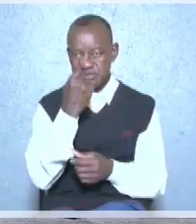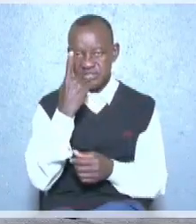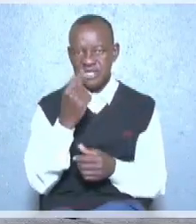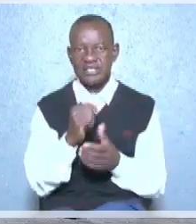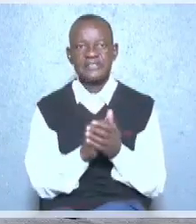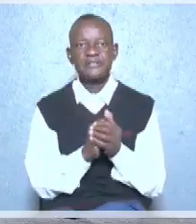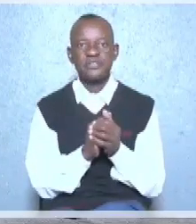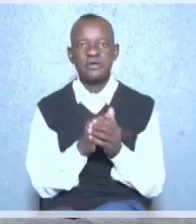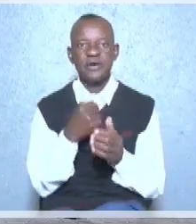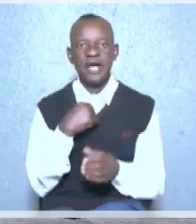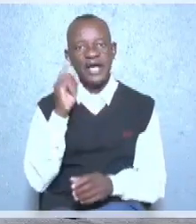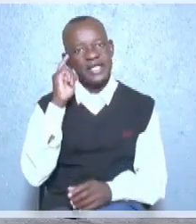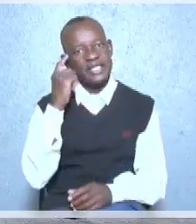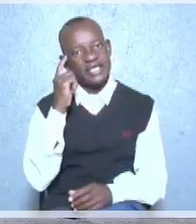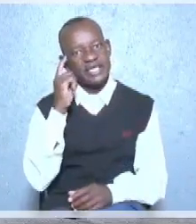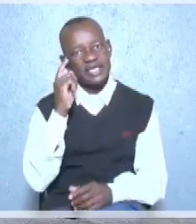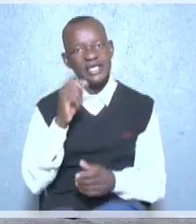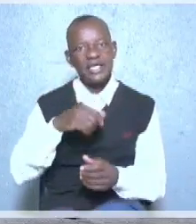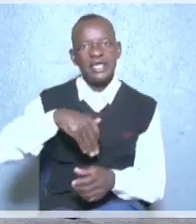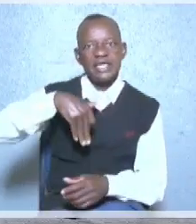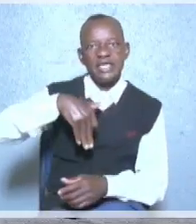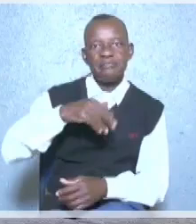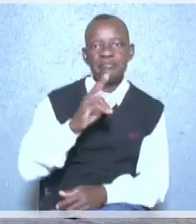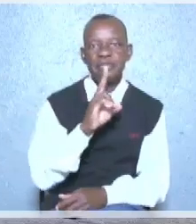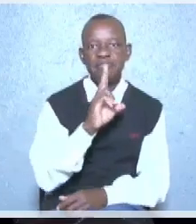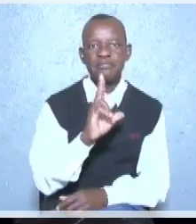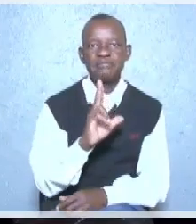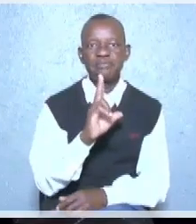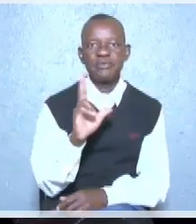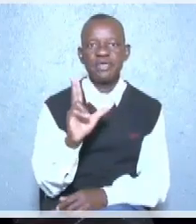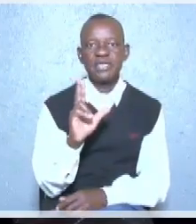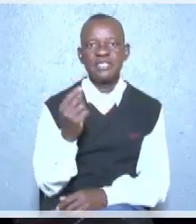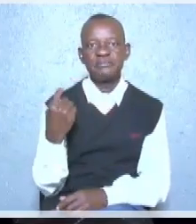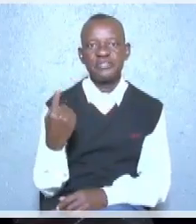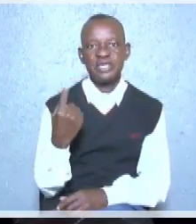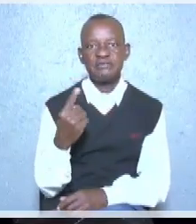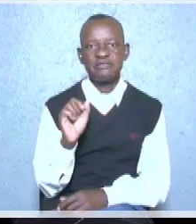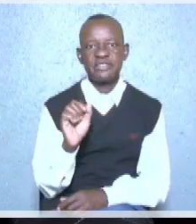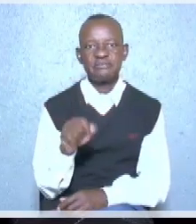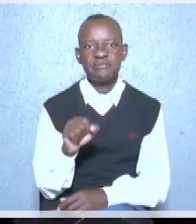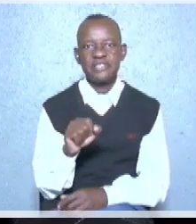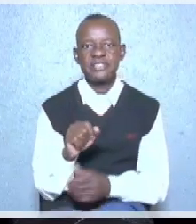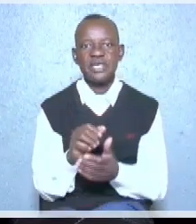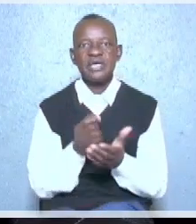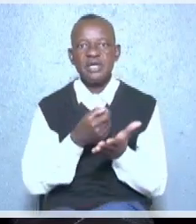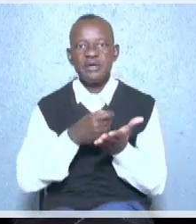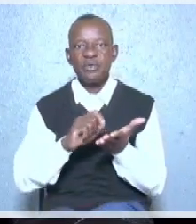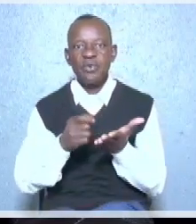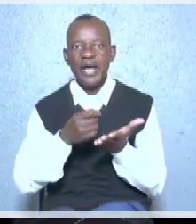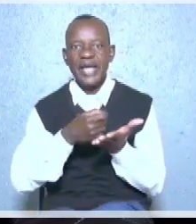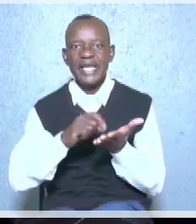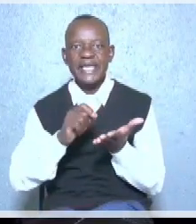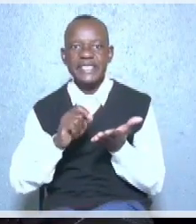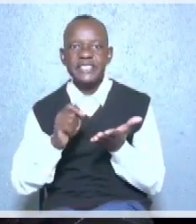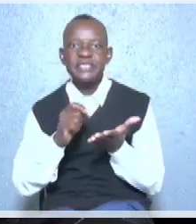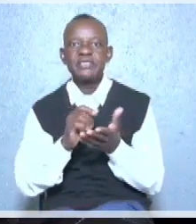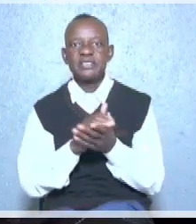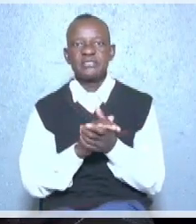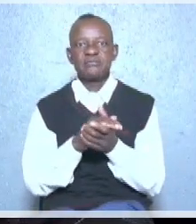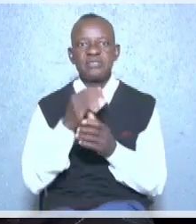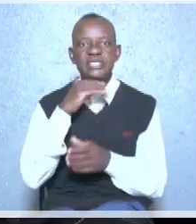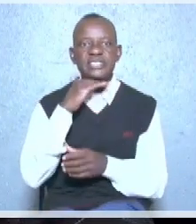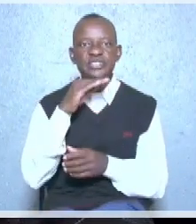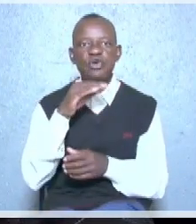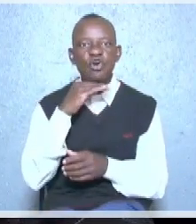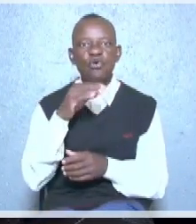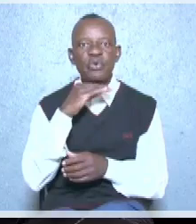Namibians, yes, maybe we might lack here and there, and we might need to bring in an expert in a certain